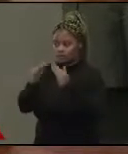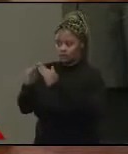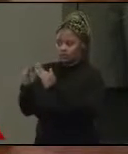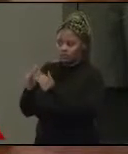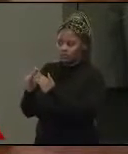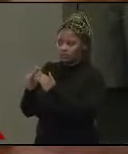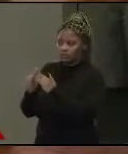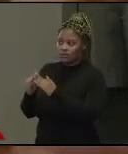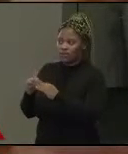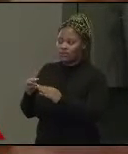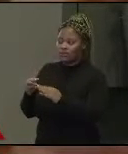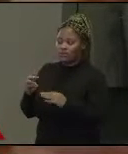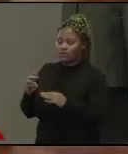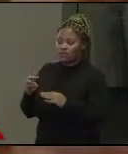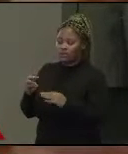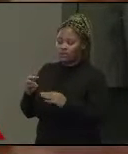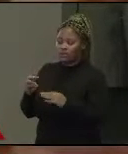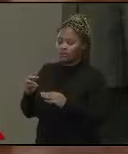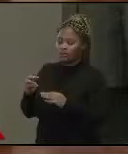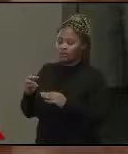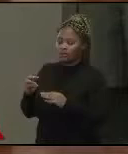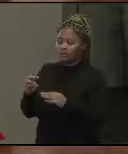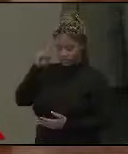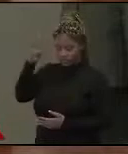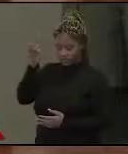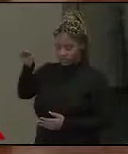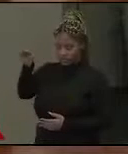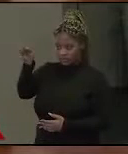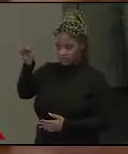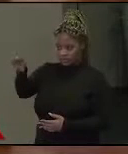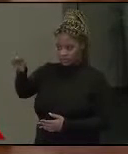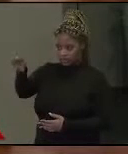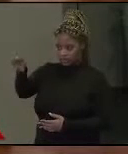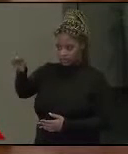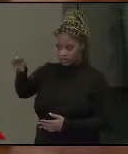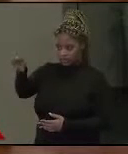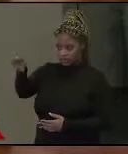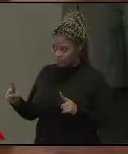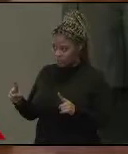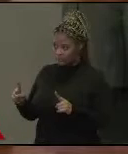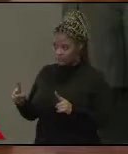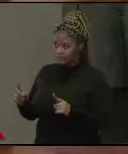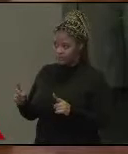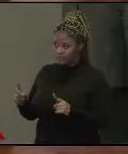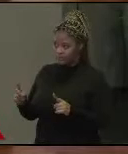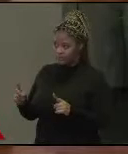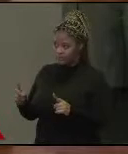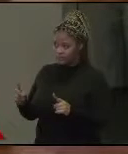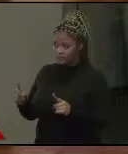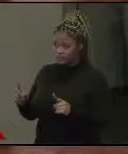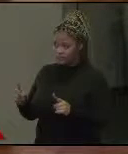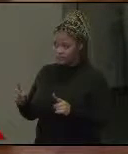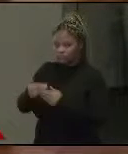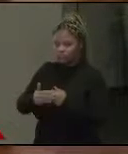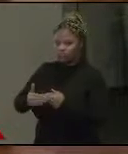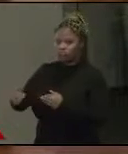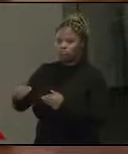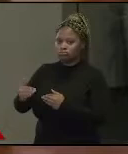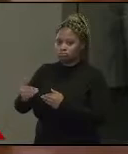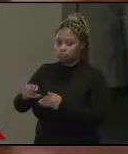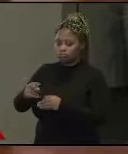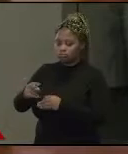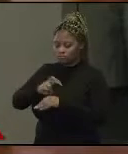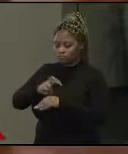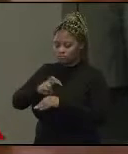economic opportunities continues to be the main challenge facing our country. The latest assessment in the